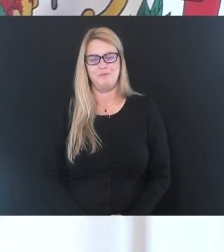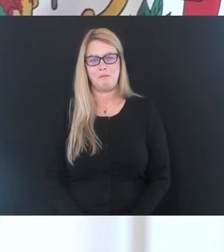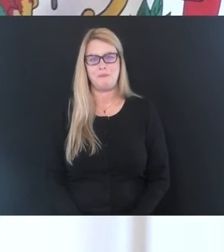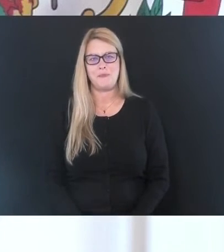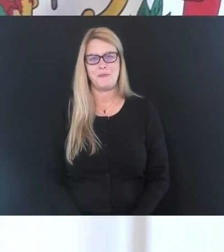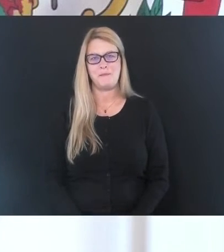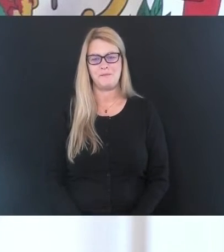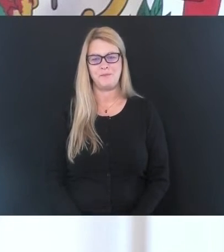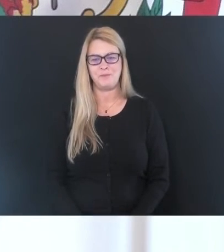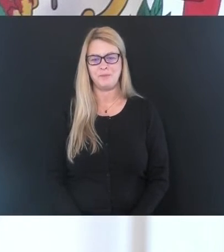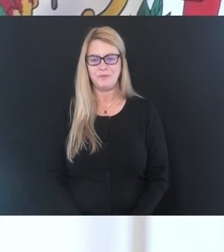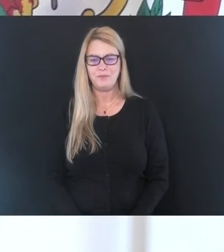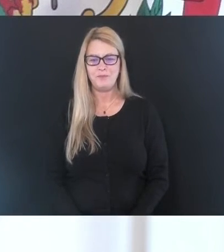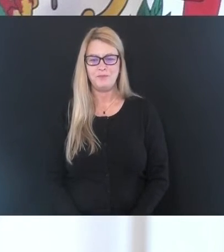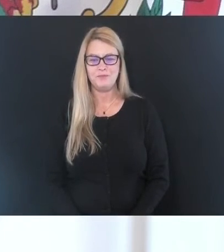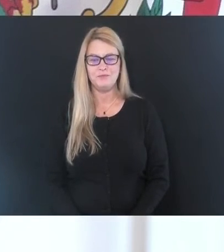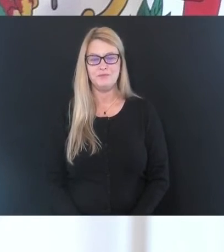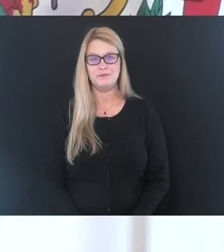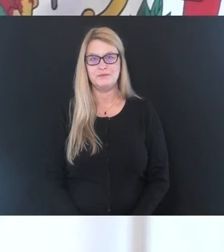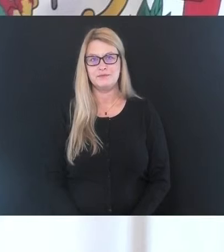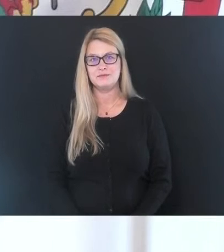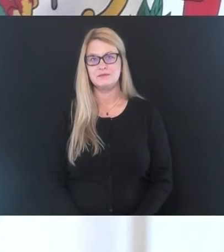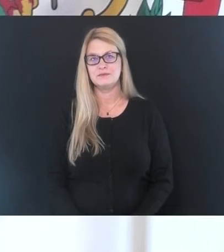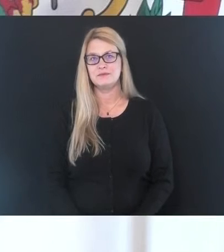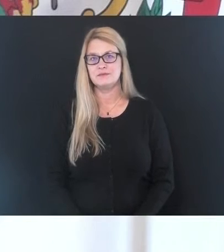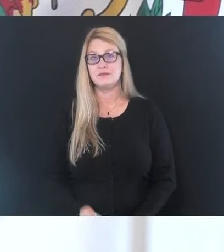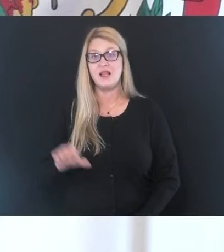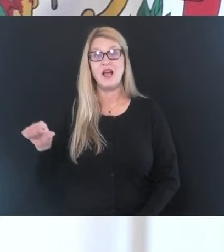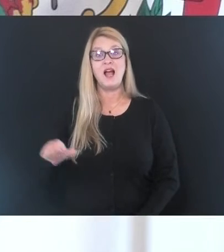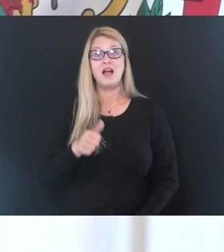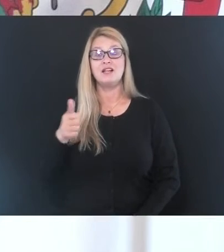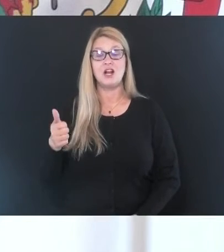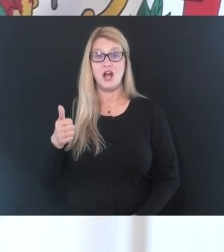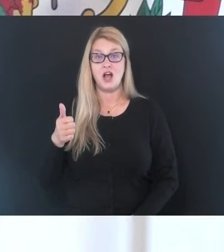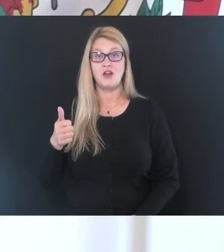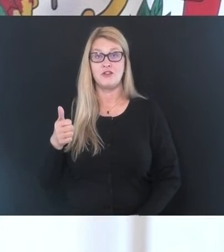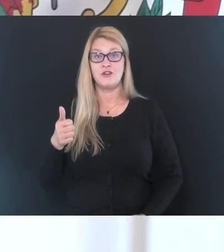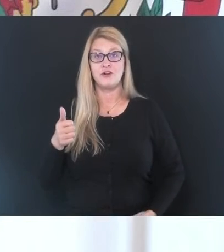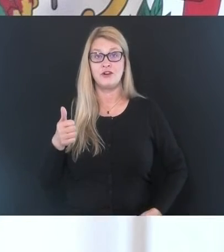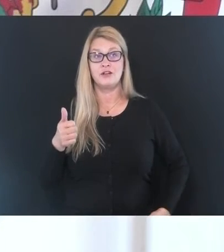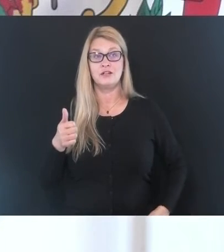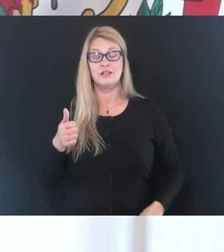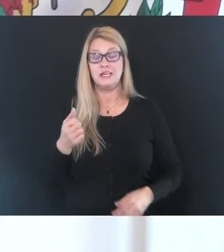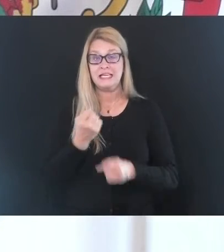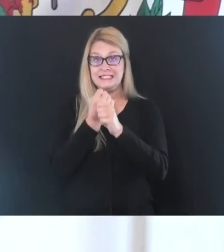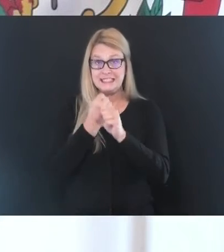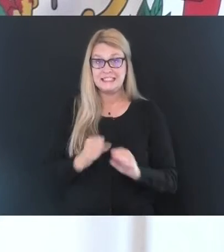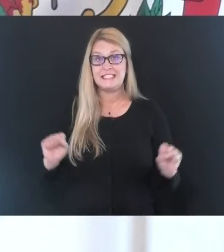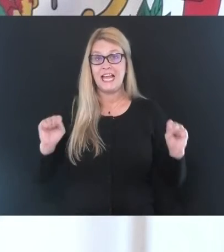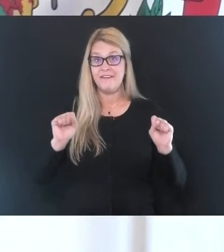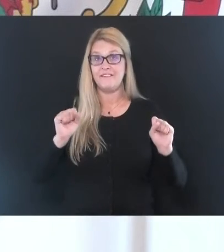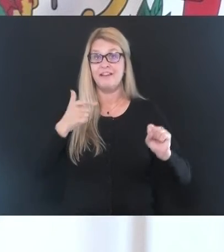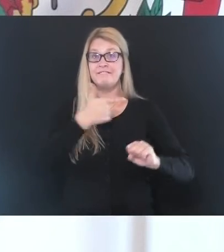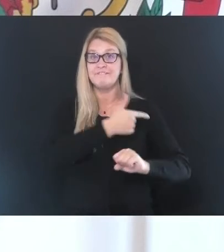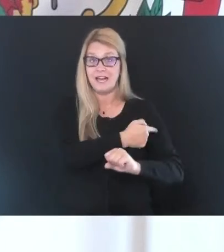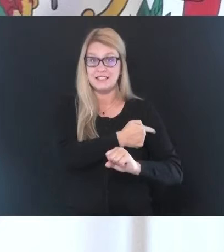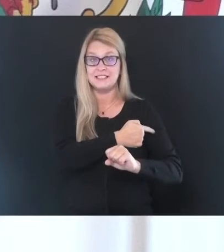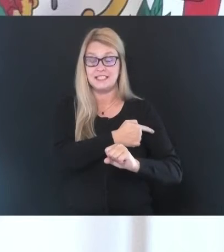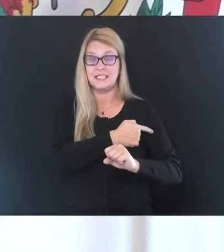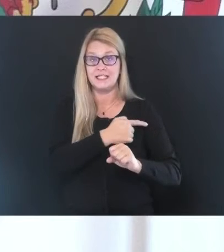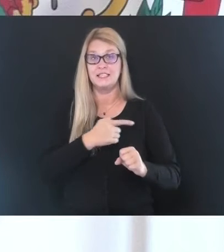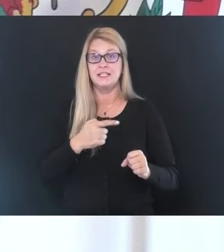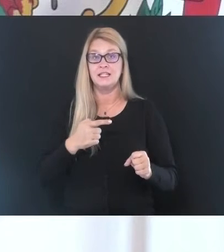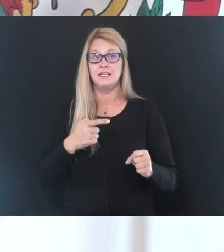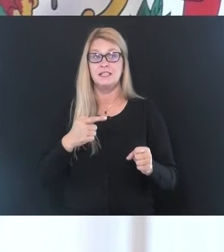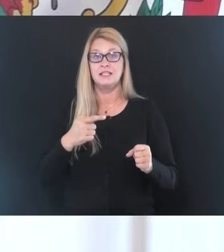another safe, more on our distribution numbers, another safe, quality, effective vaccine is coming to West Virginia late